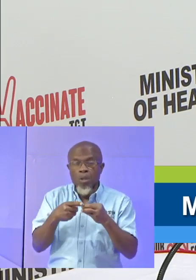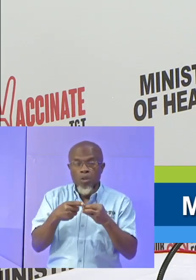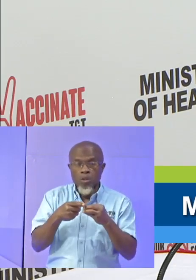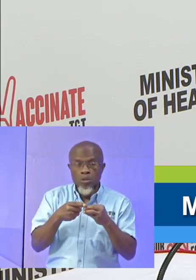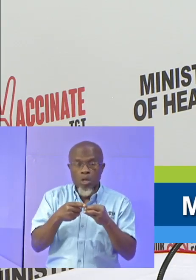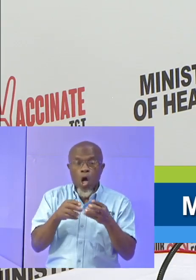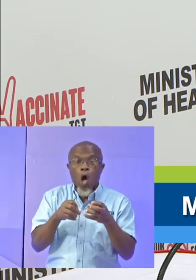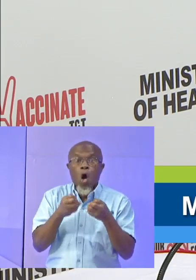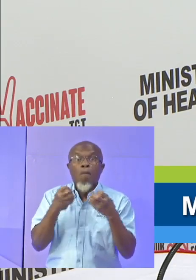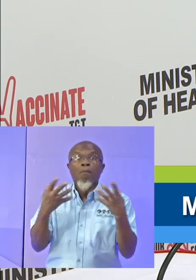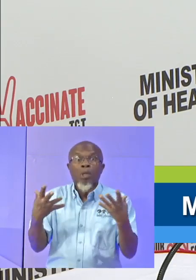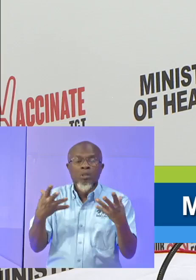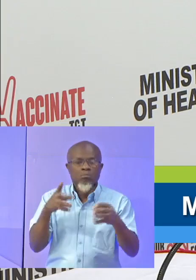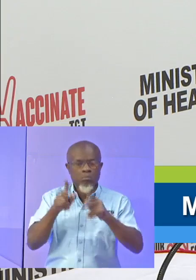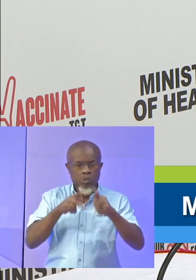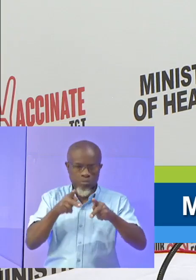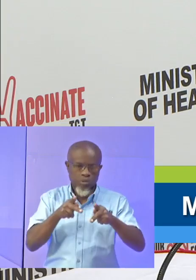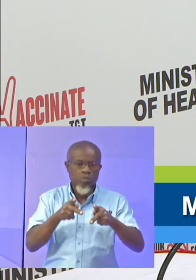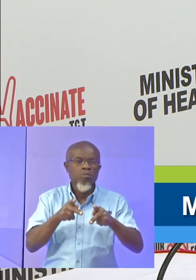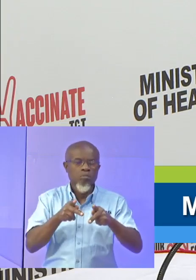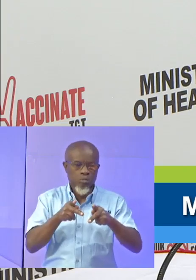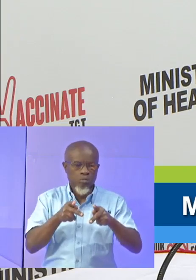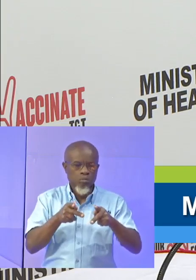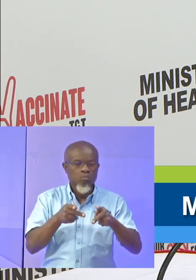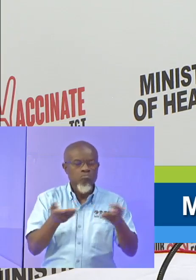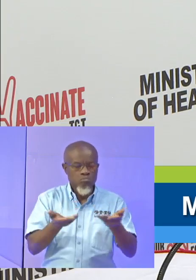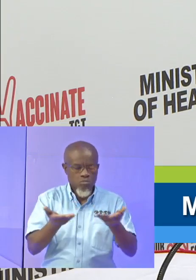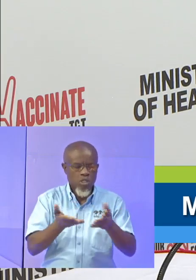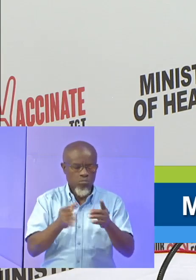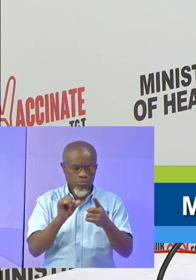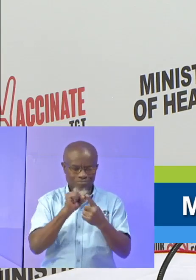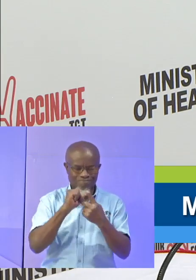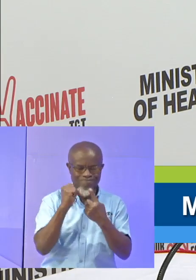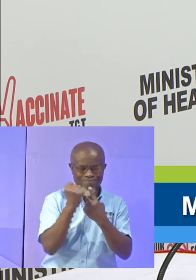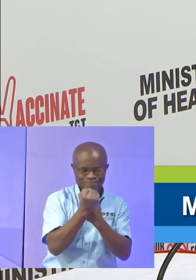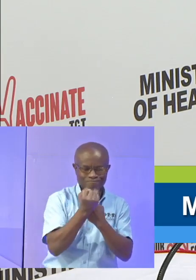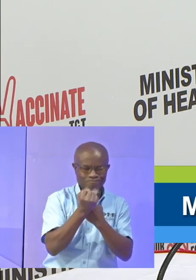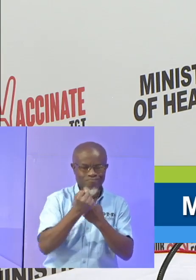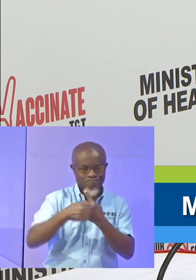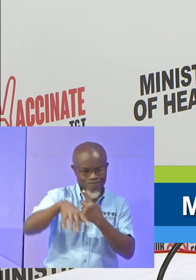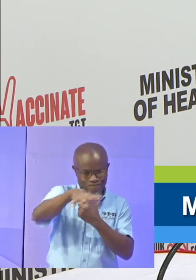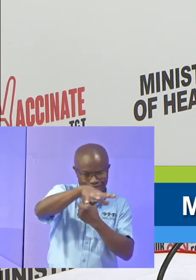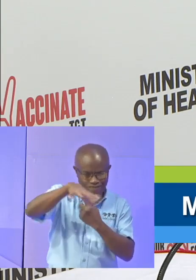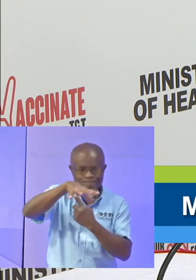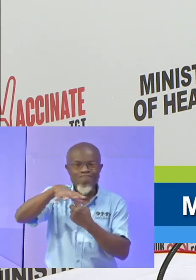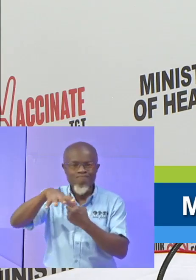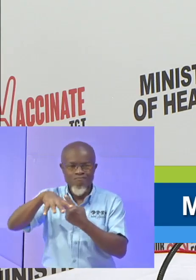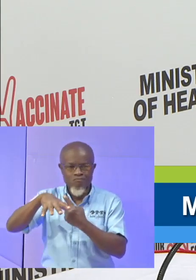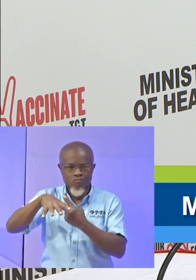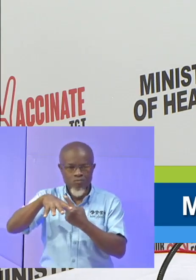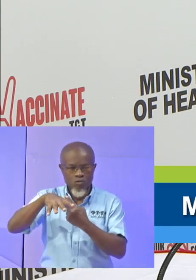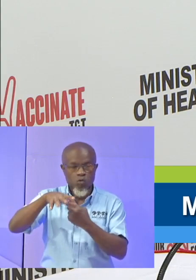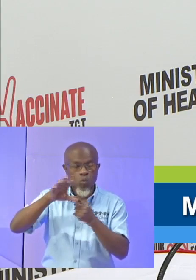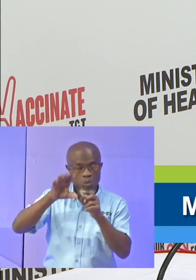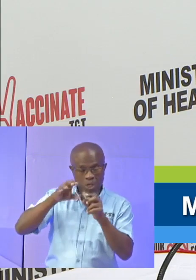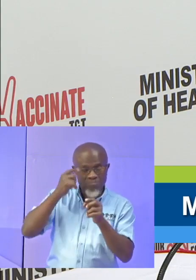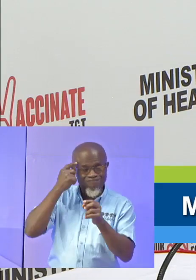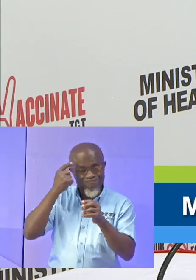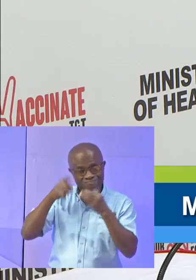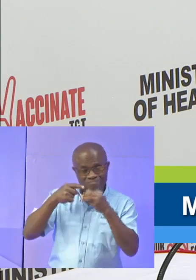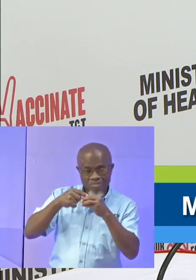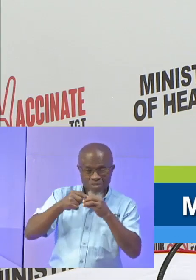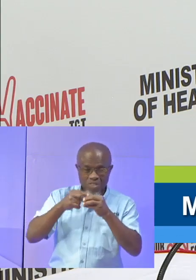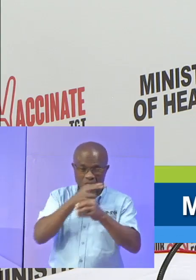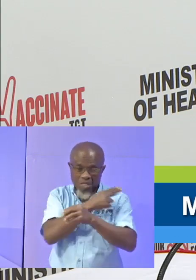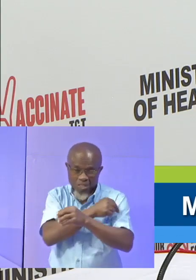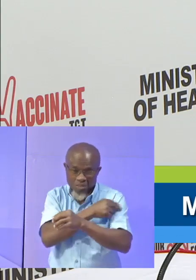the more people in the society that are vaccinated in terms of proportion. So we are concerned with the hospital levels, and the question that was